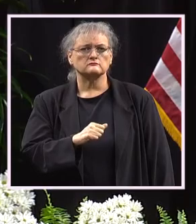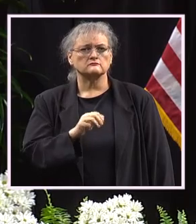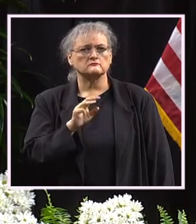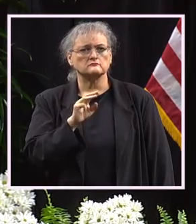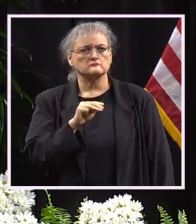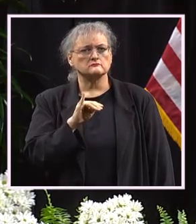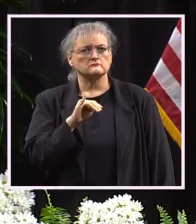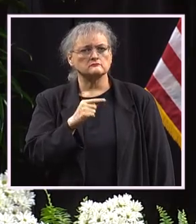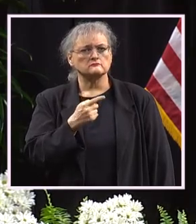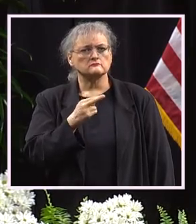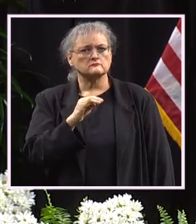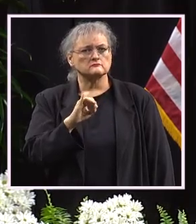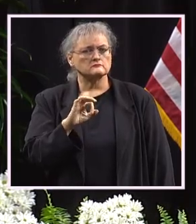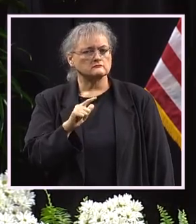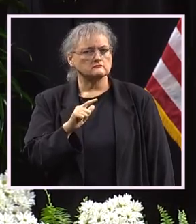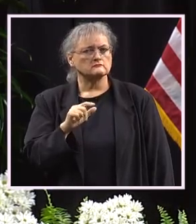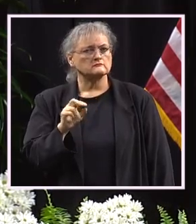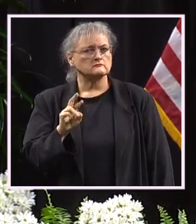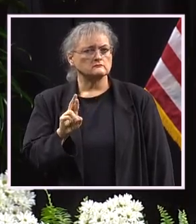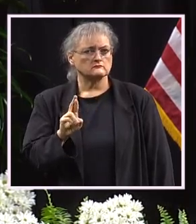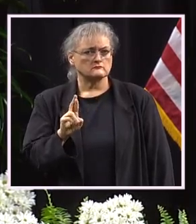Miguel A. Rodriguez.